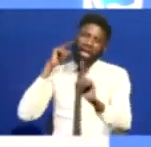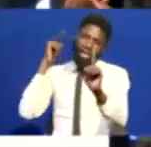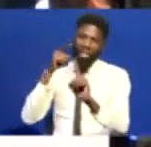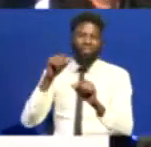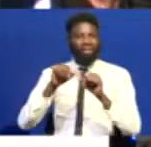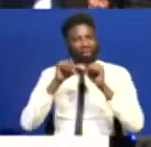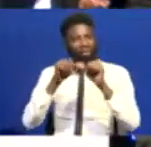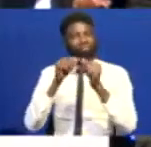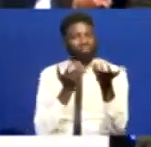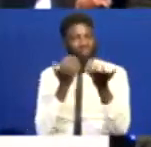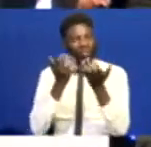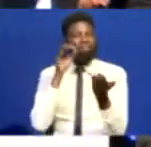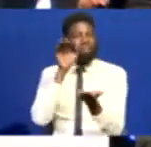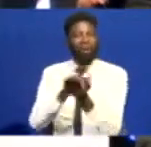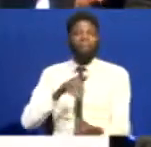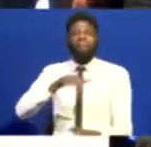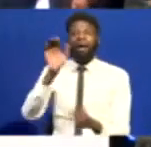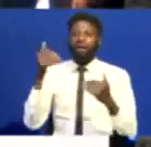bank.